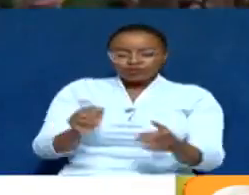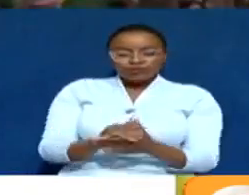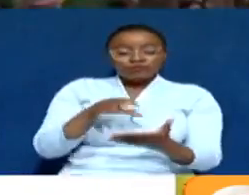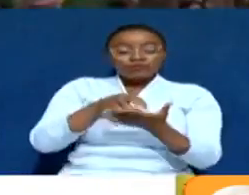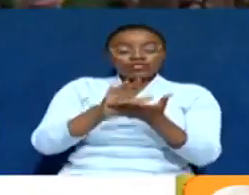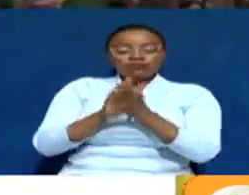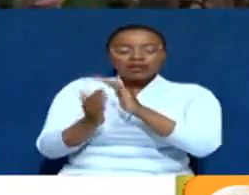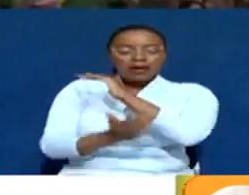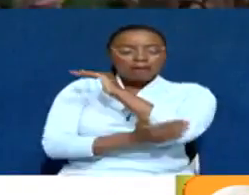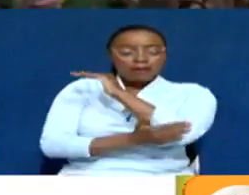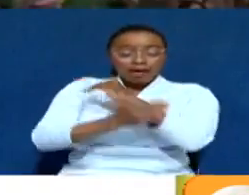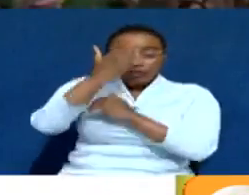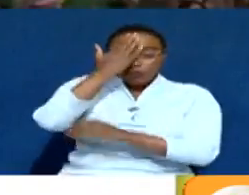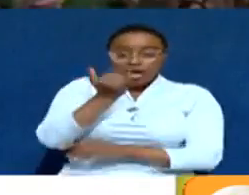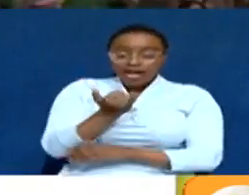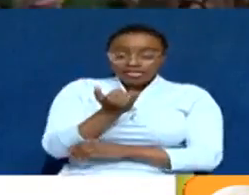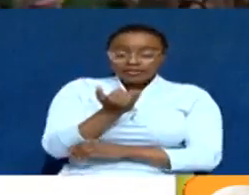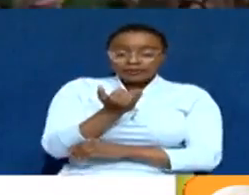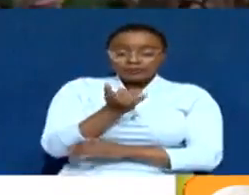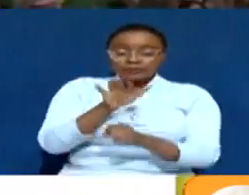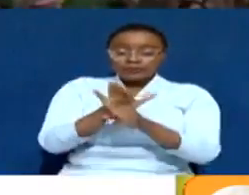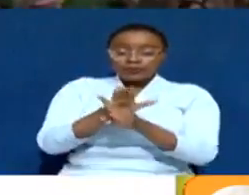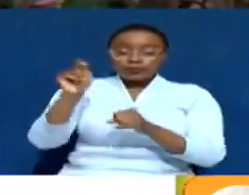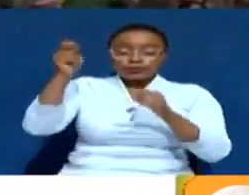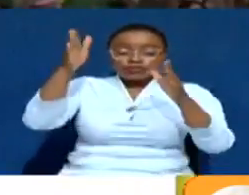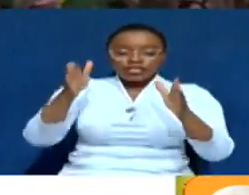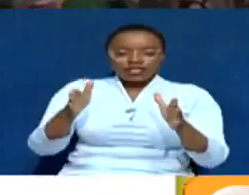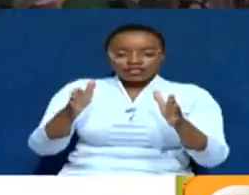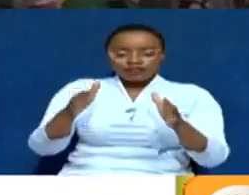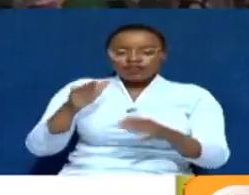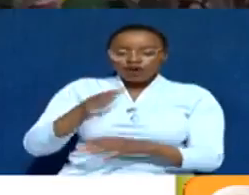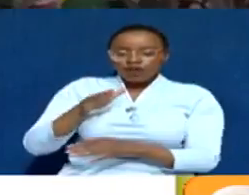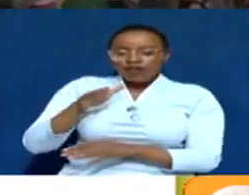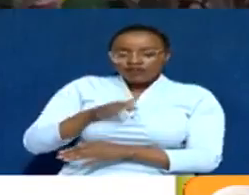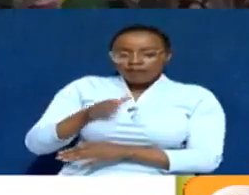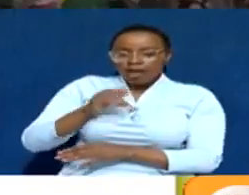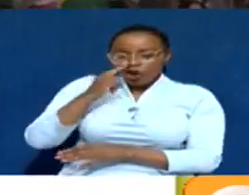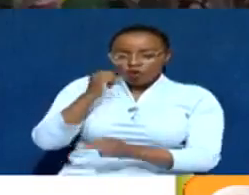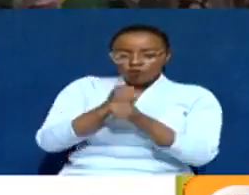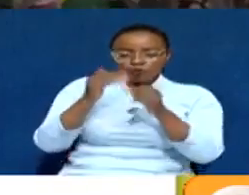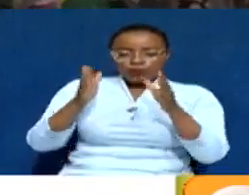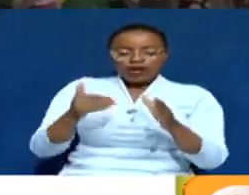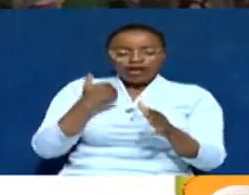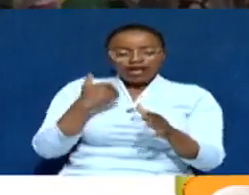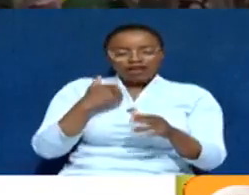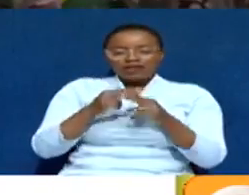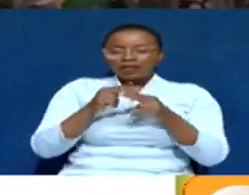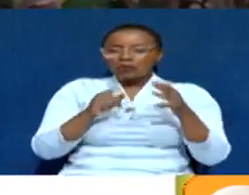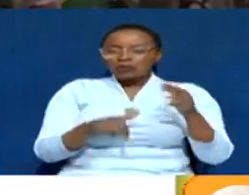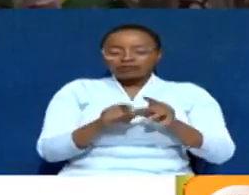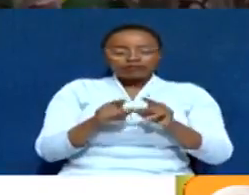situation is getting worse because of the fact that most of the Kenyans who are female domestic workers are undergoing what we